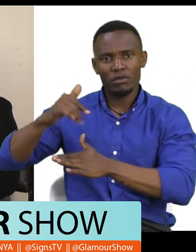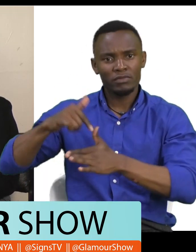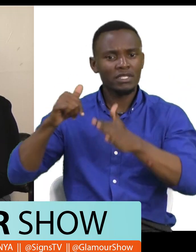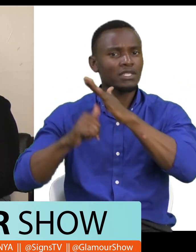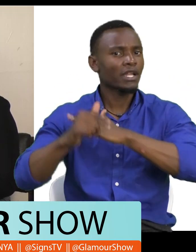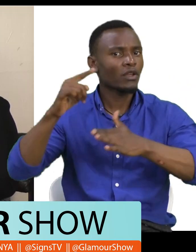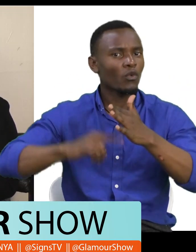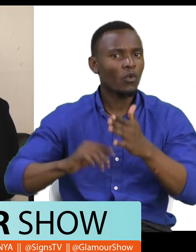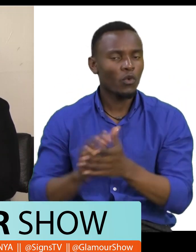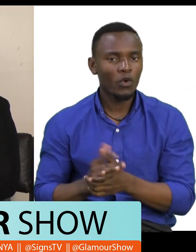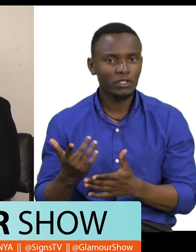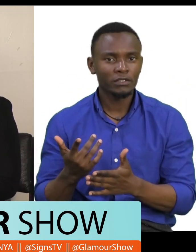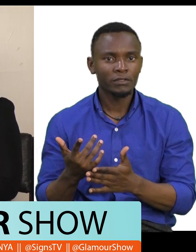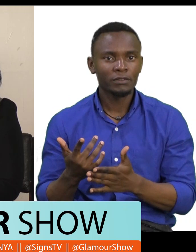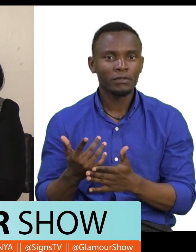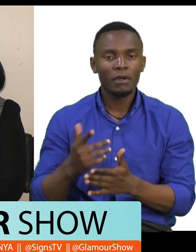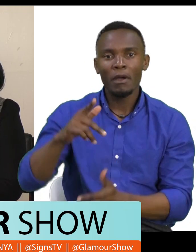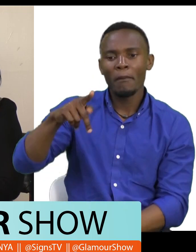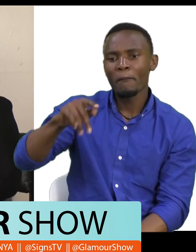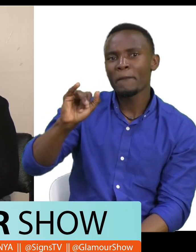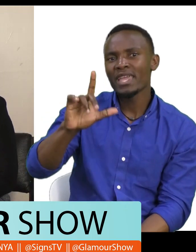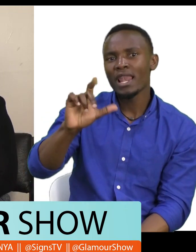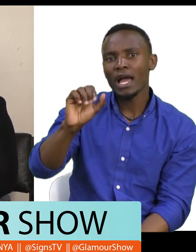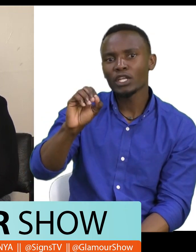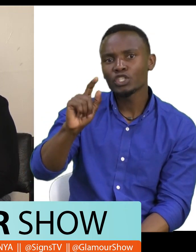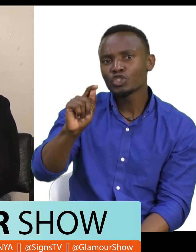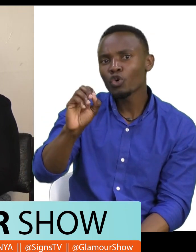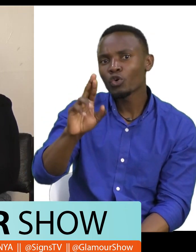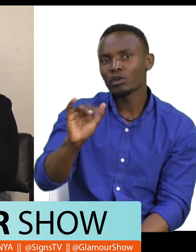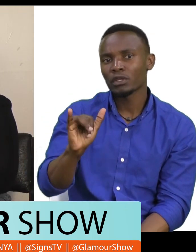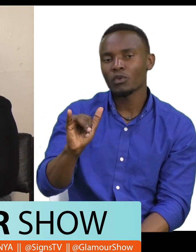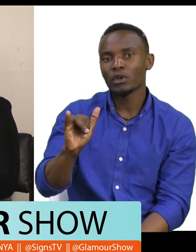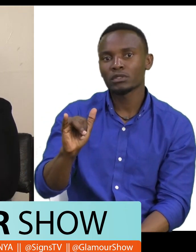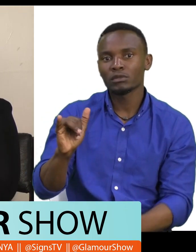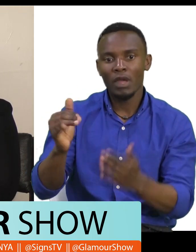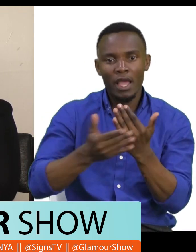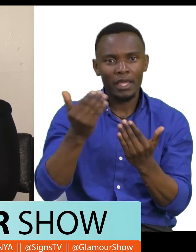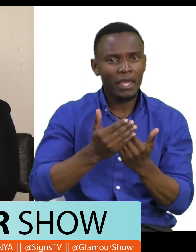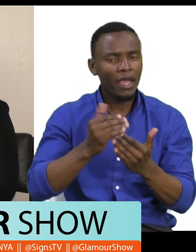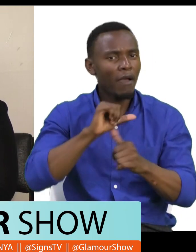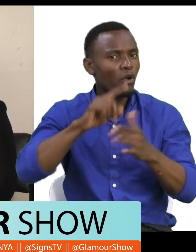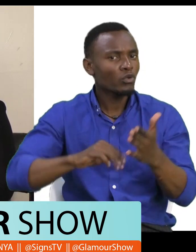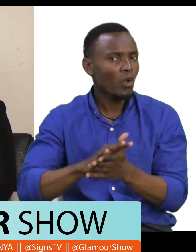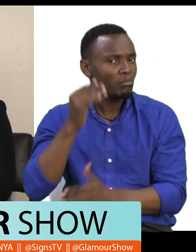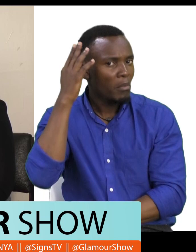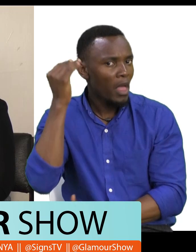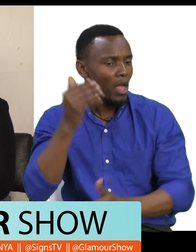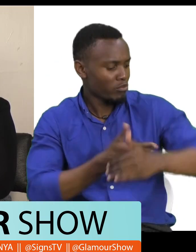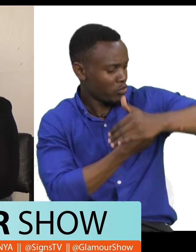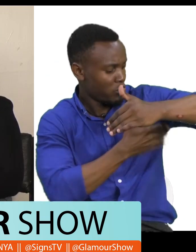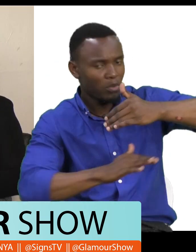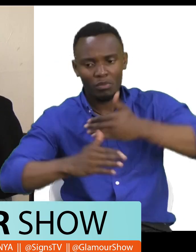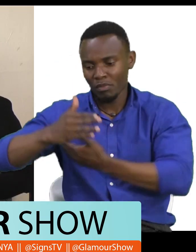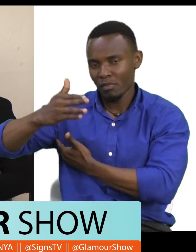is under depilatory treatment. So depilatory treatment deals with the removal of hair. So under